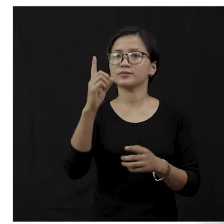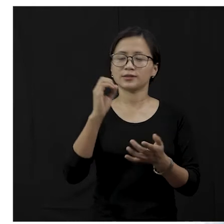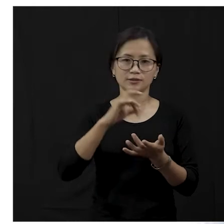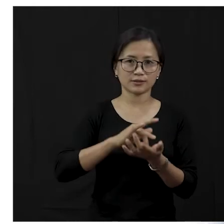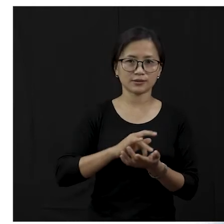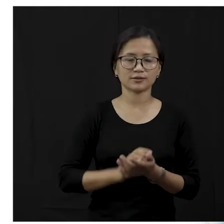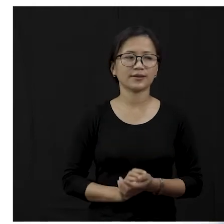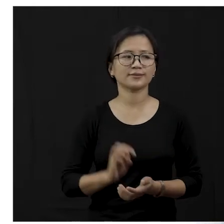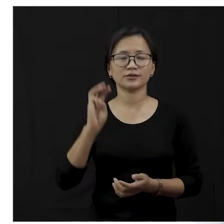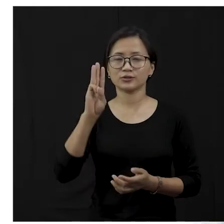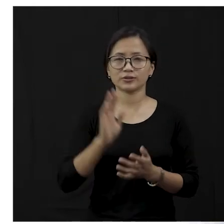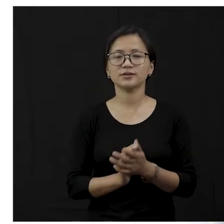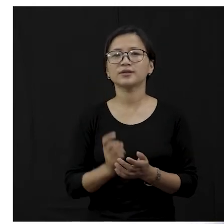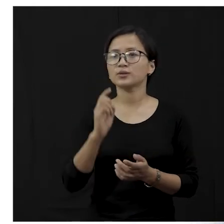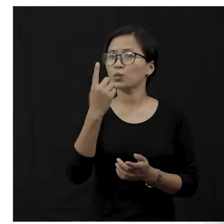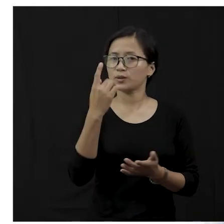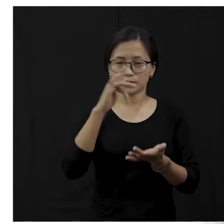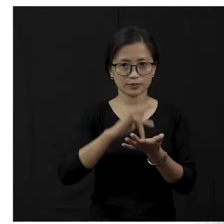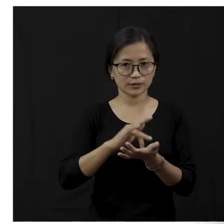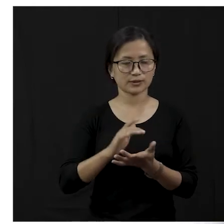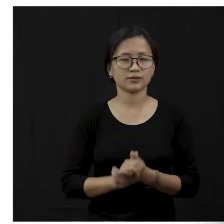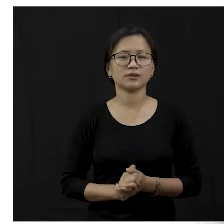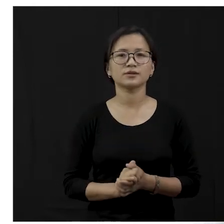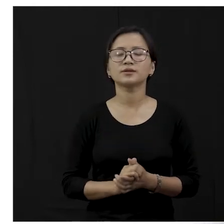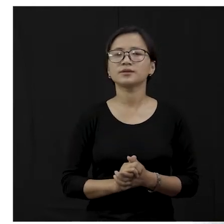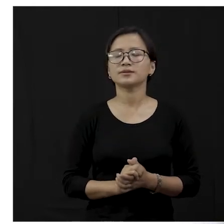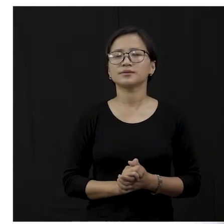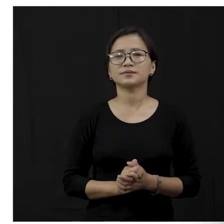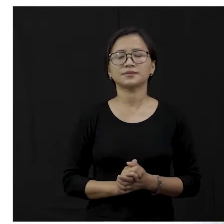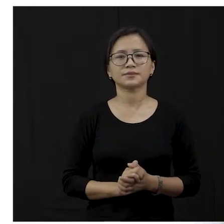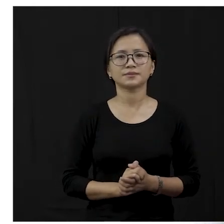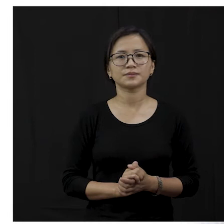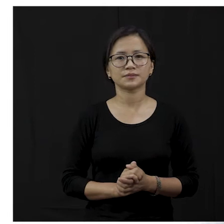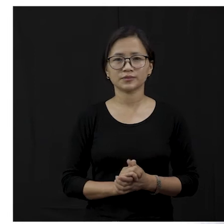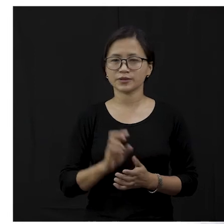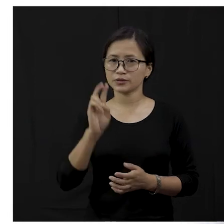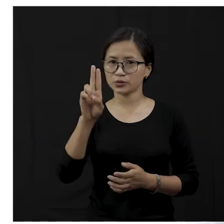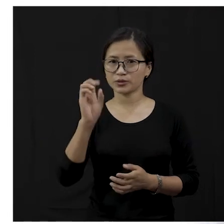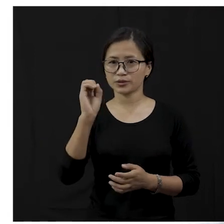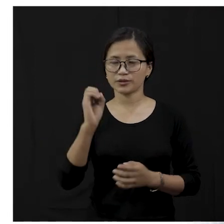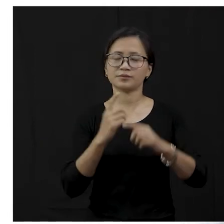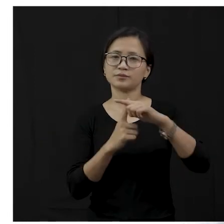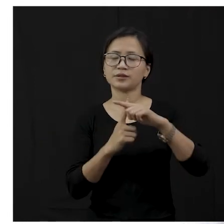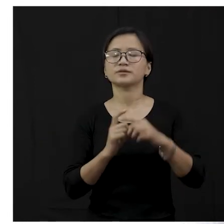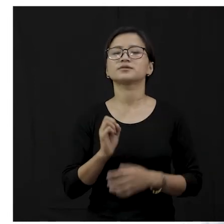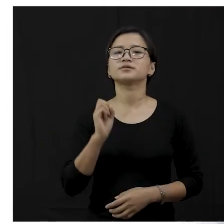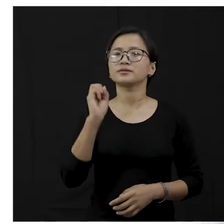Okay? In 23, 3 in ones place and 2 in tens place. That is 20 plus 3